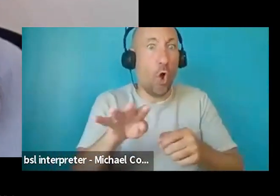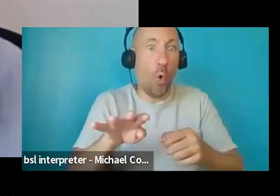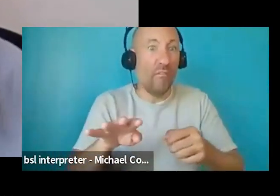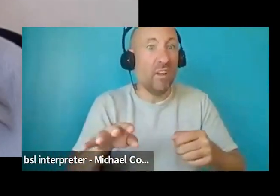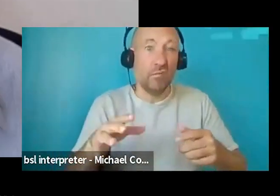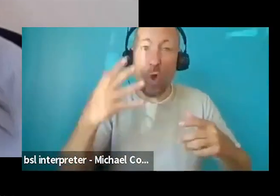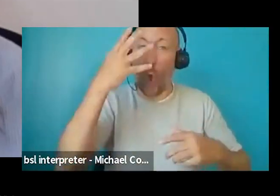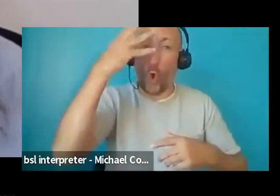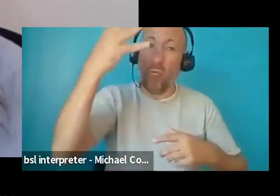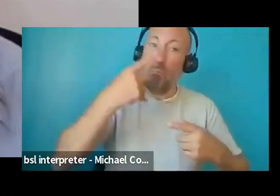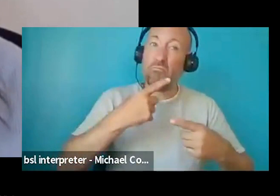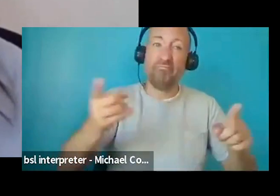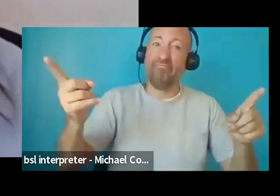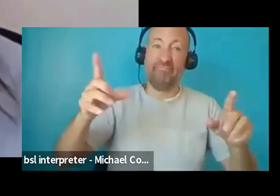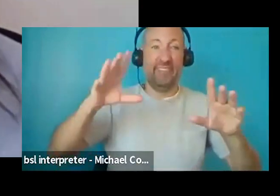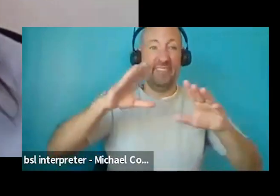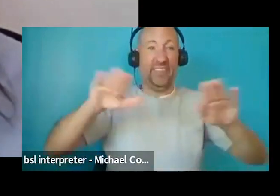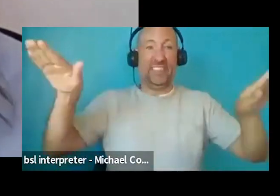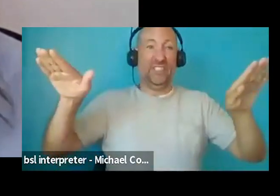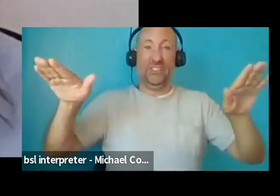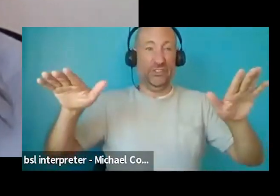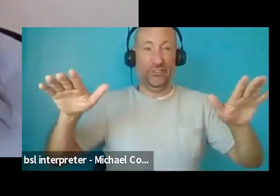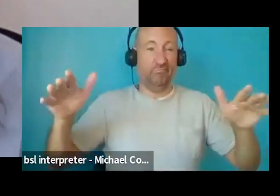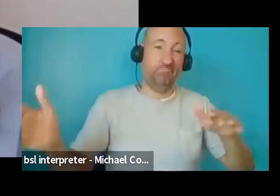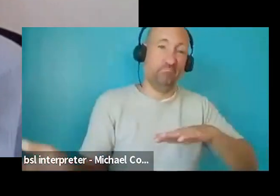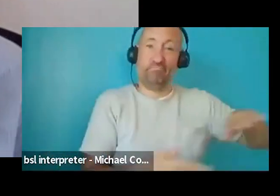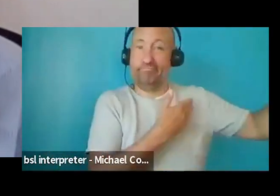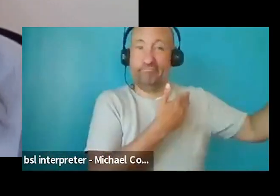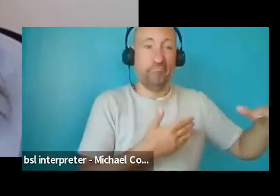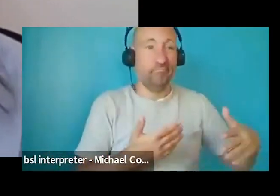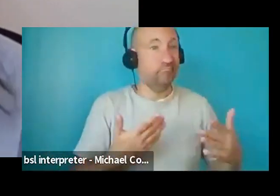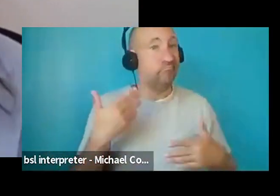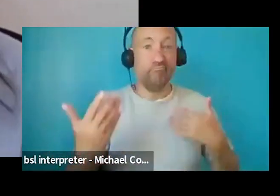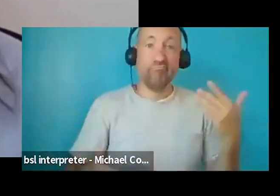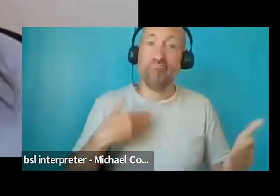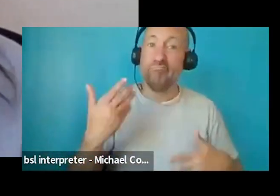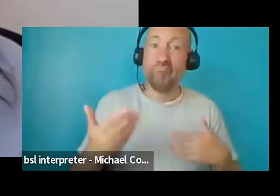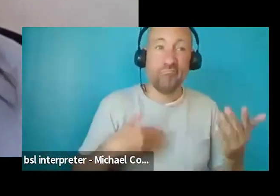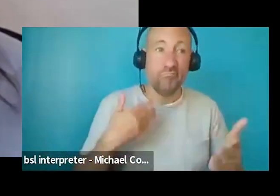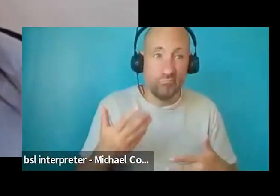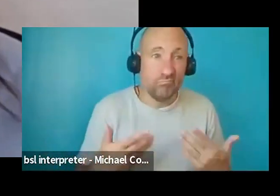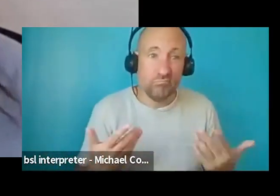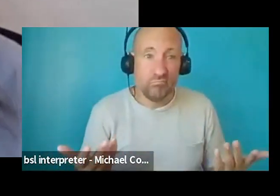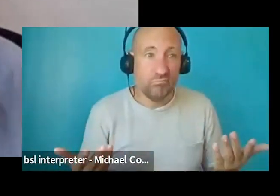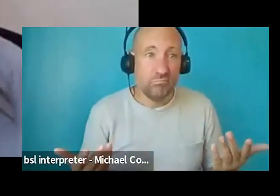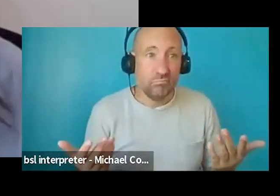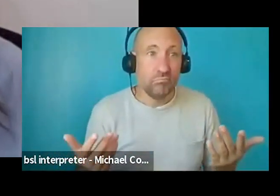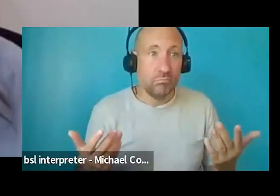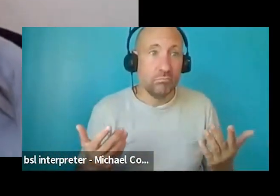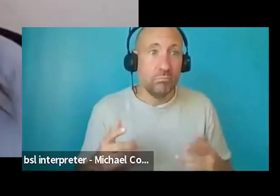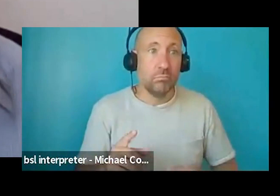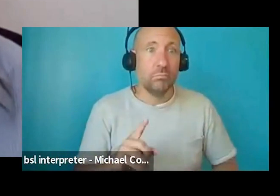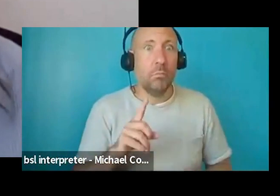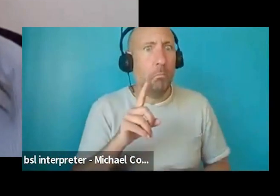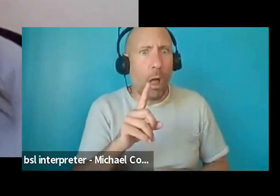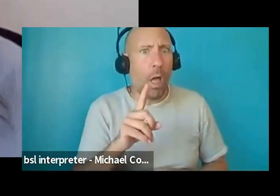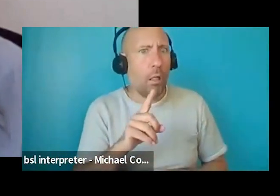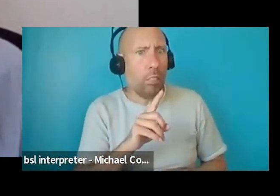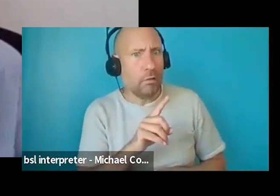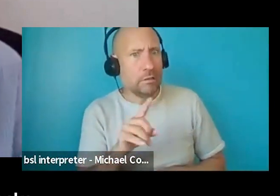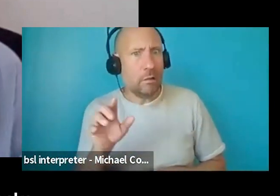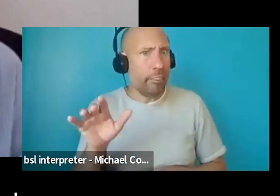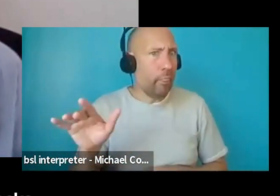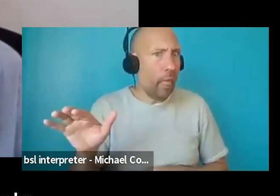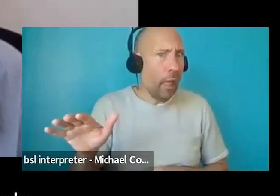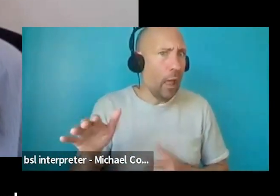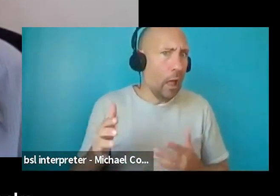over. And so people tend actually to underestimate the problem.